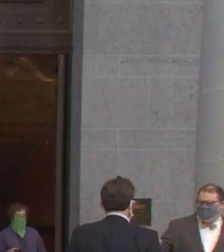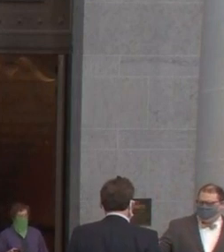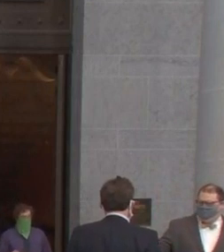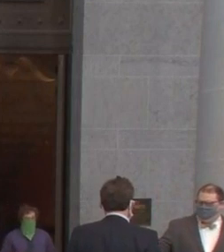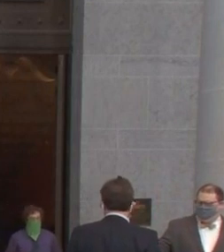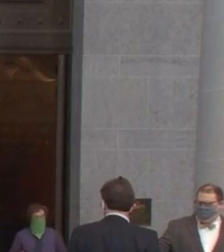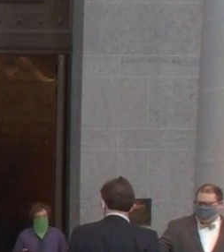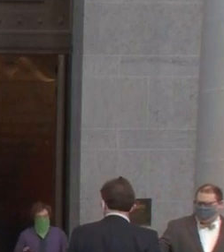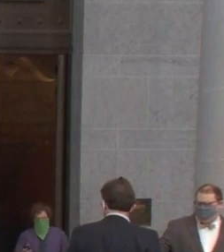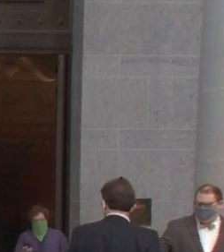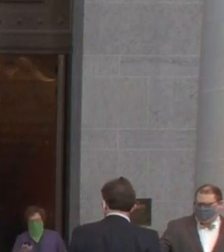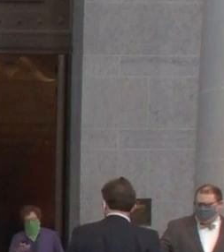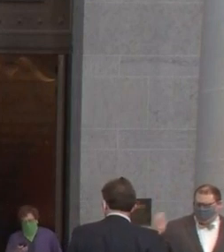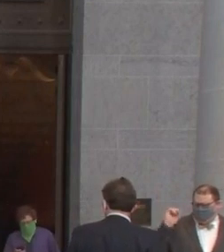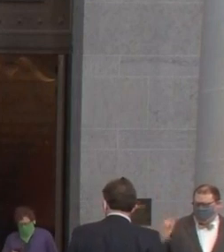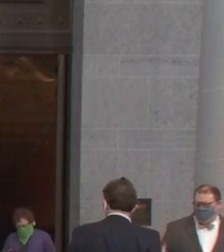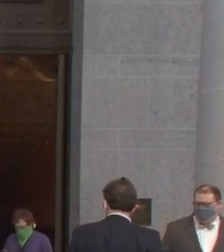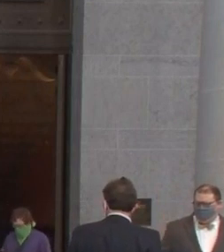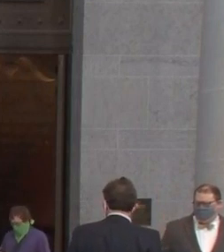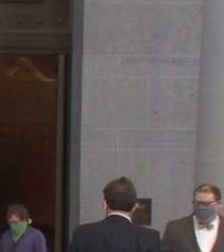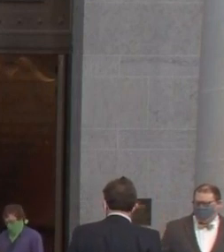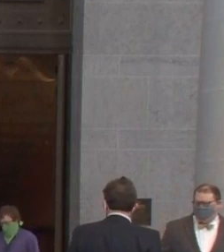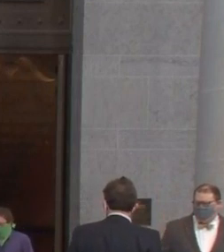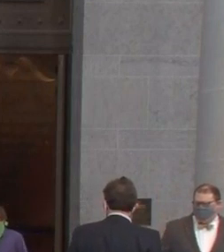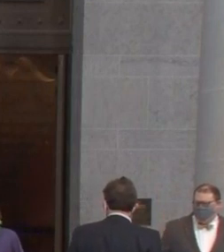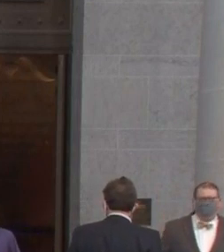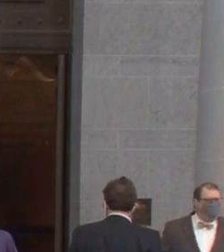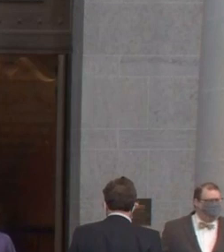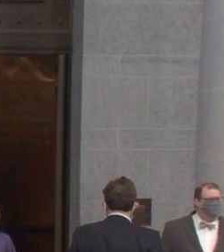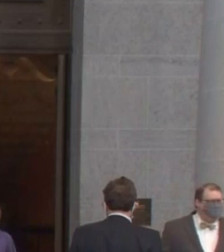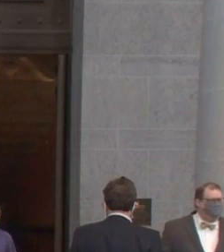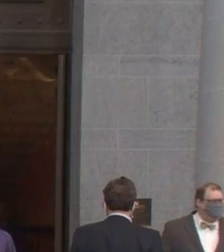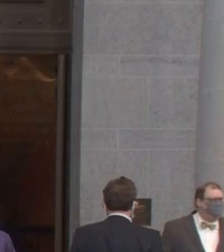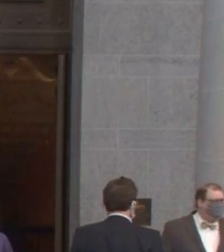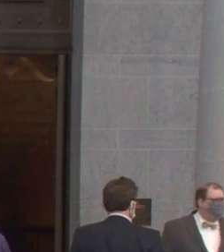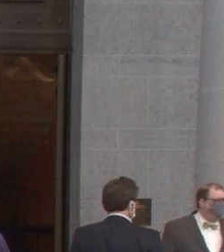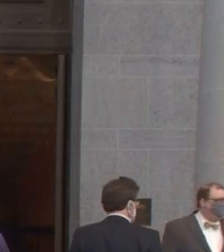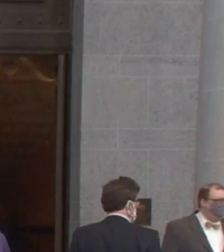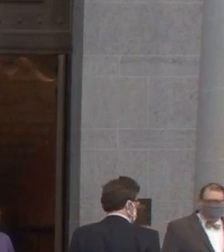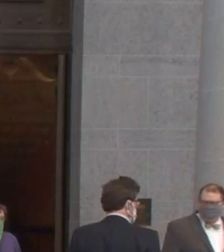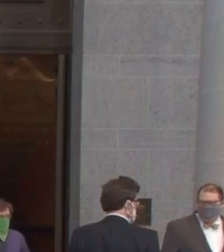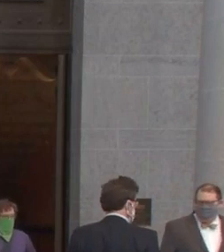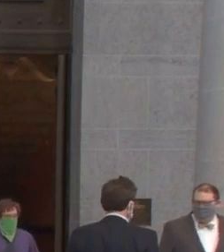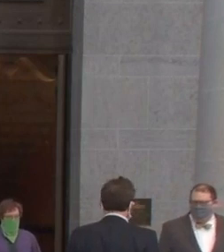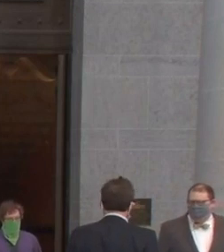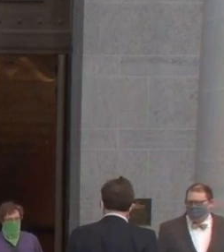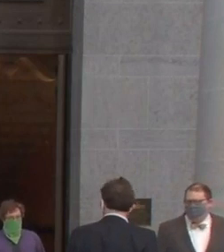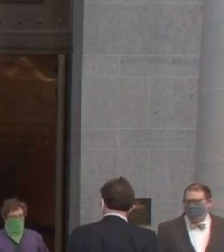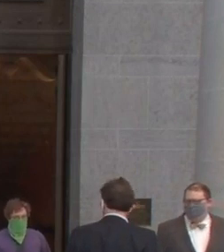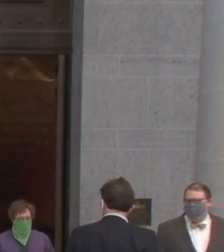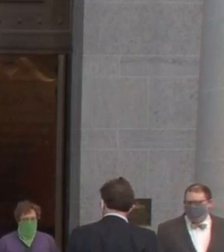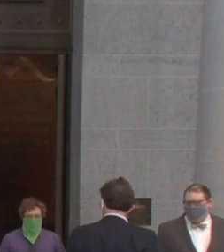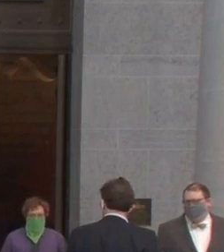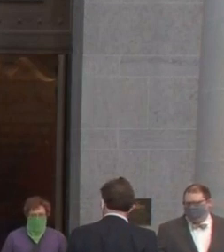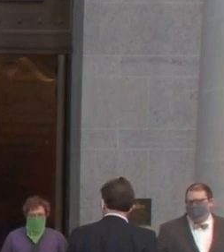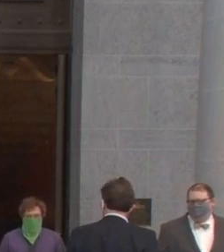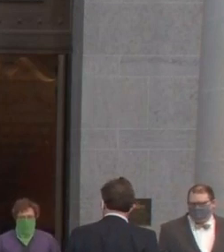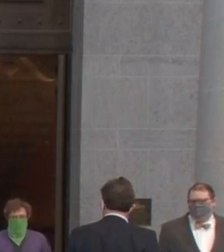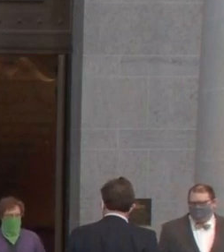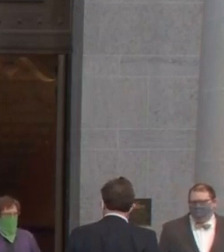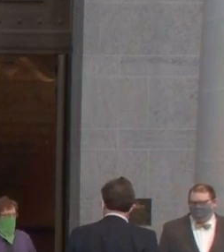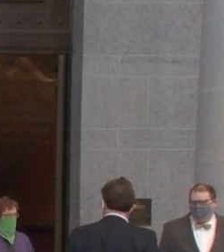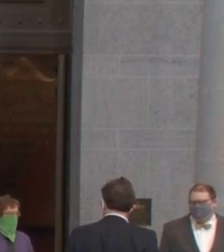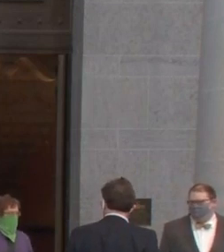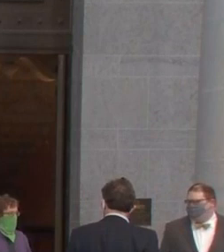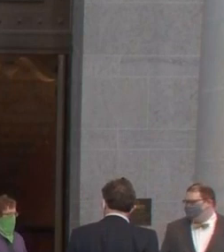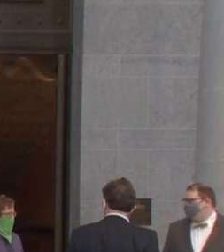Dr. Acton. This is Child Abuse Prevention Month. The governor wearing a blue tie in honor of that, and he said that should be a huge concern